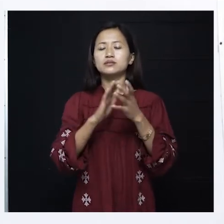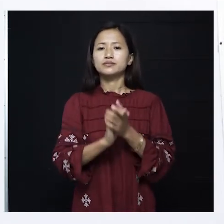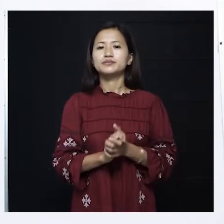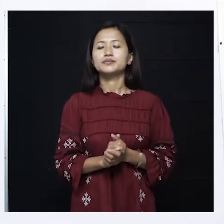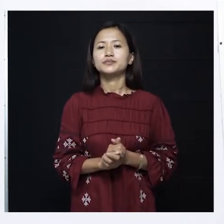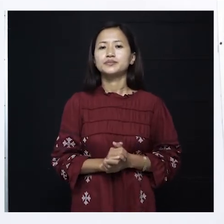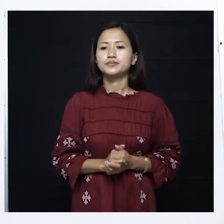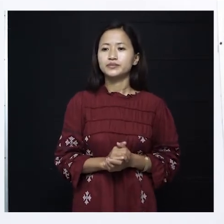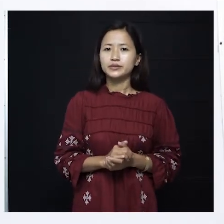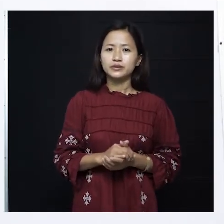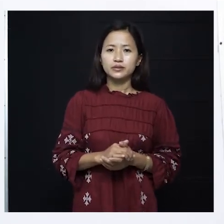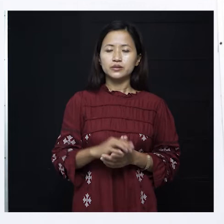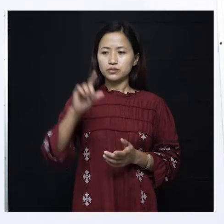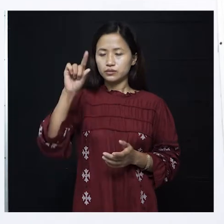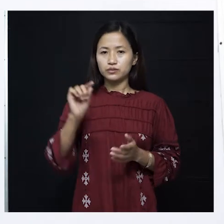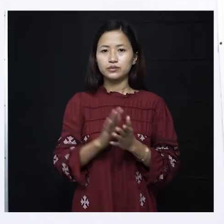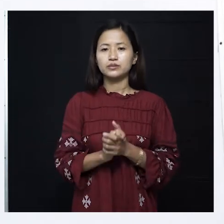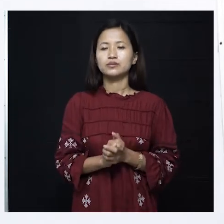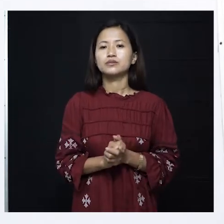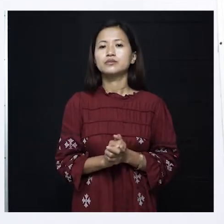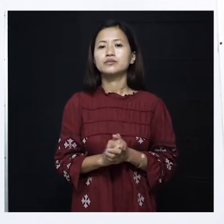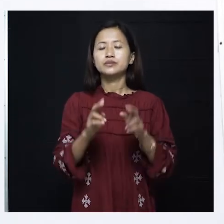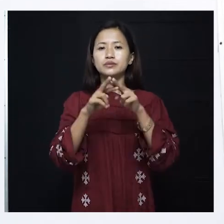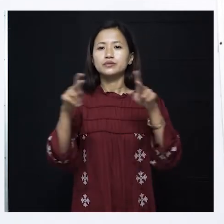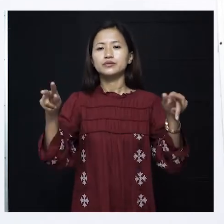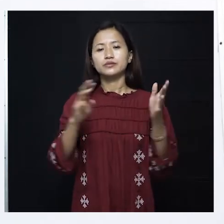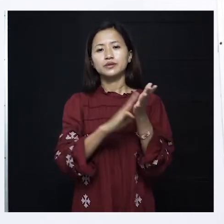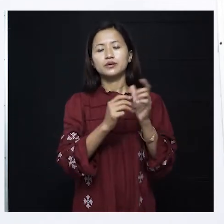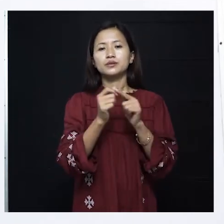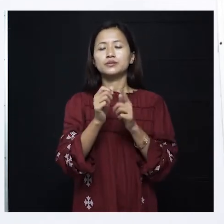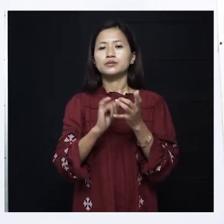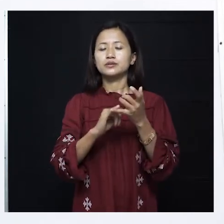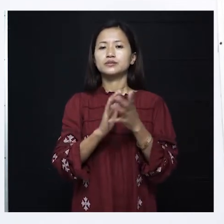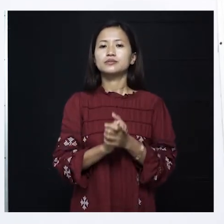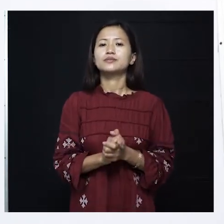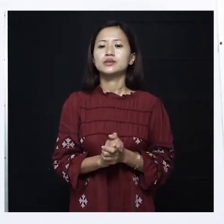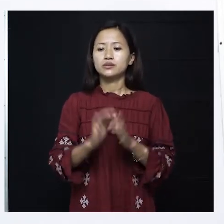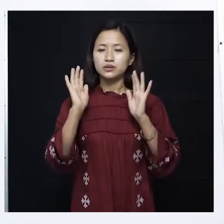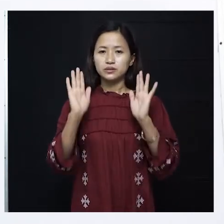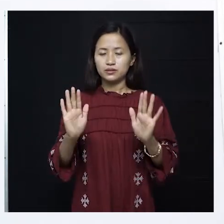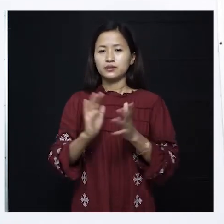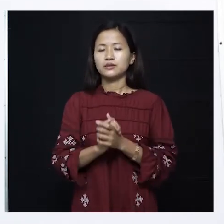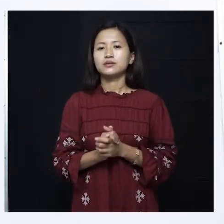areas. Okay, so that is to do with the different maps. Okay, then we also